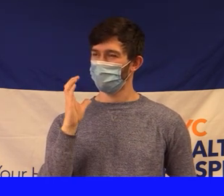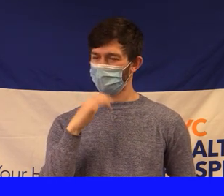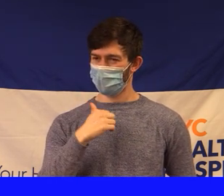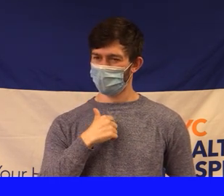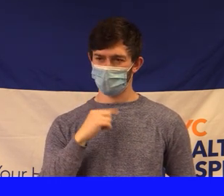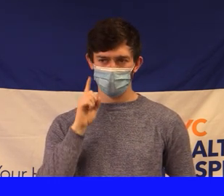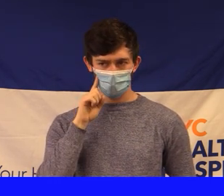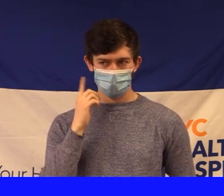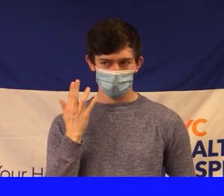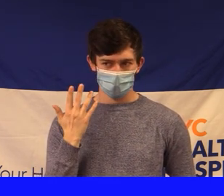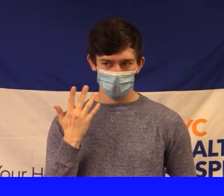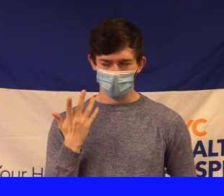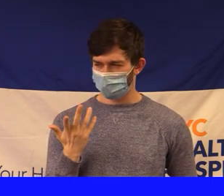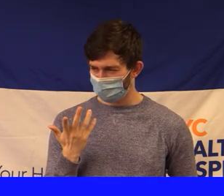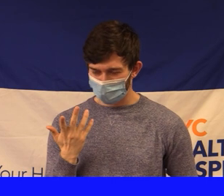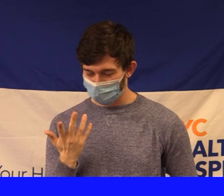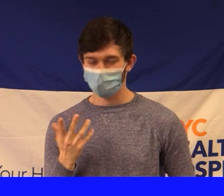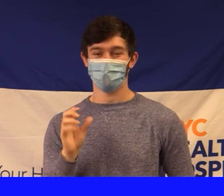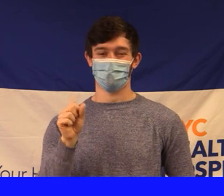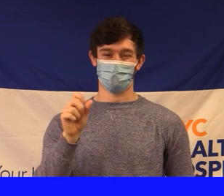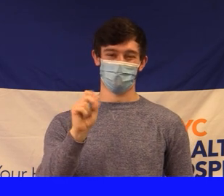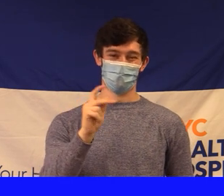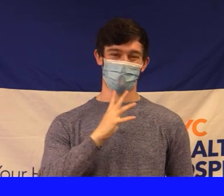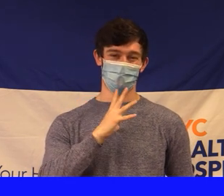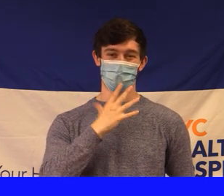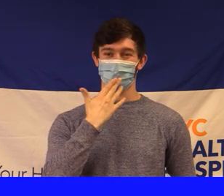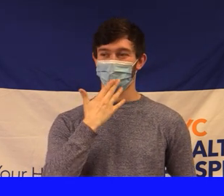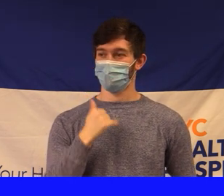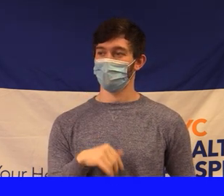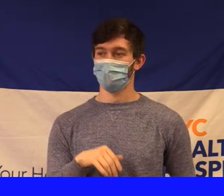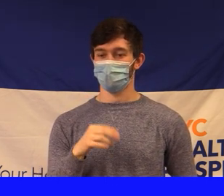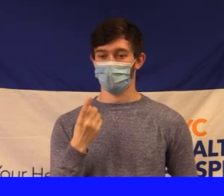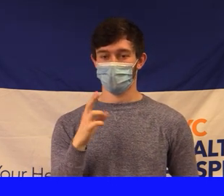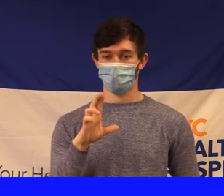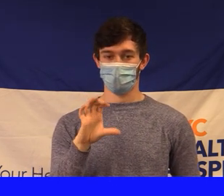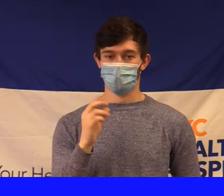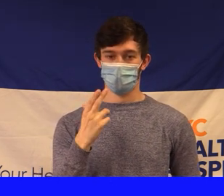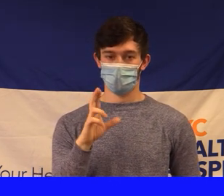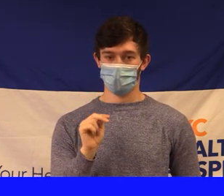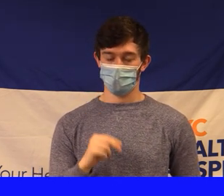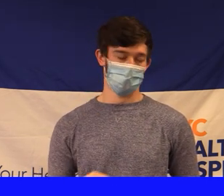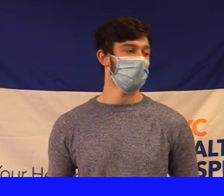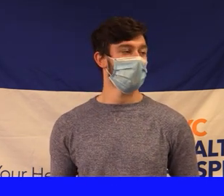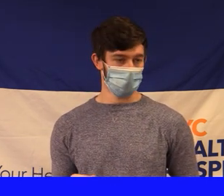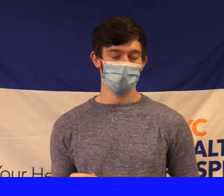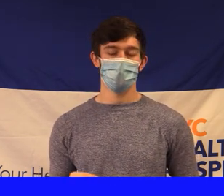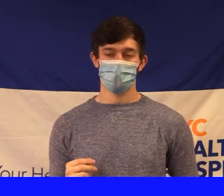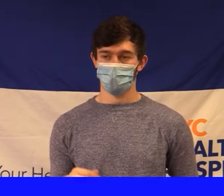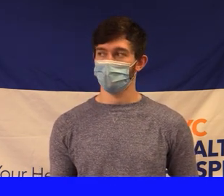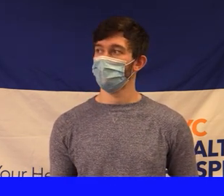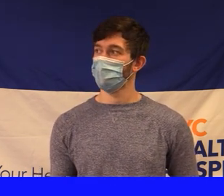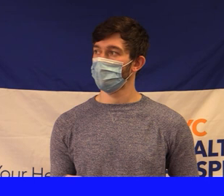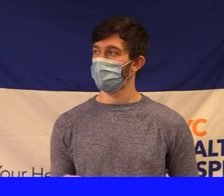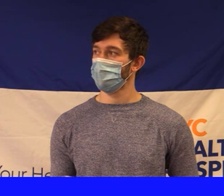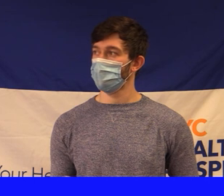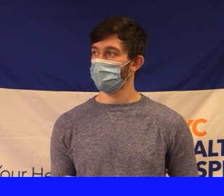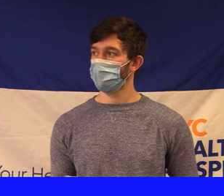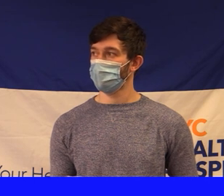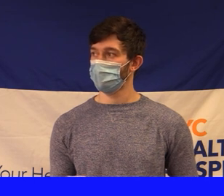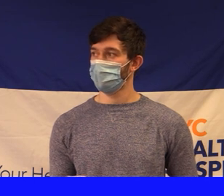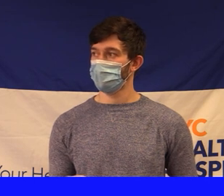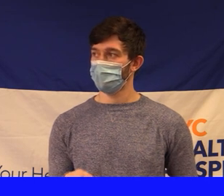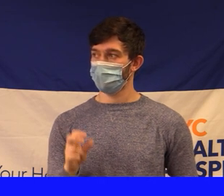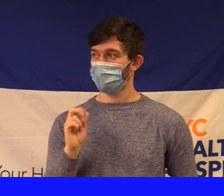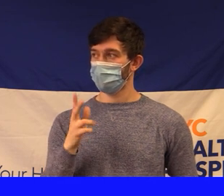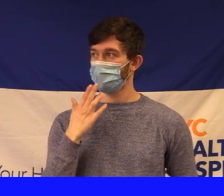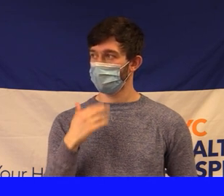But anyway, thank you for that. And Dr. Cohen? Yeah, thank you. All right. And Sally,